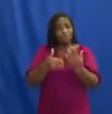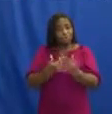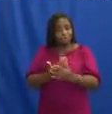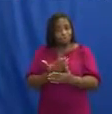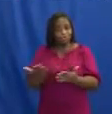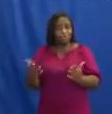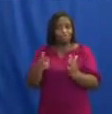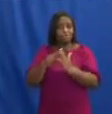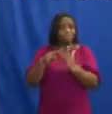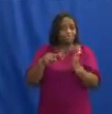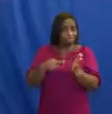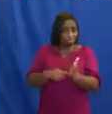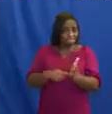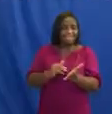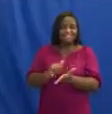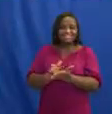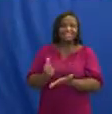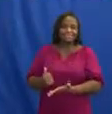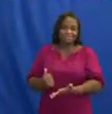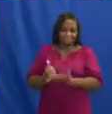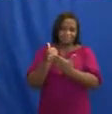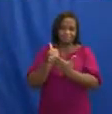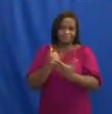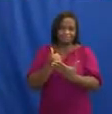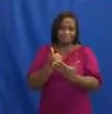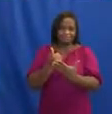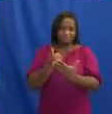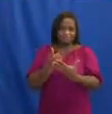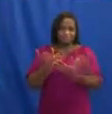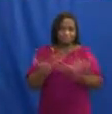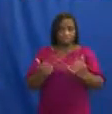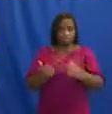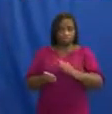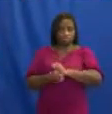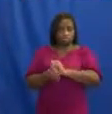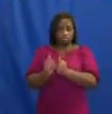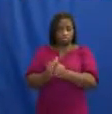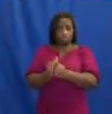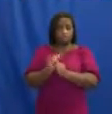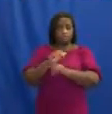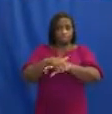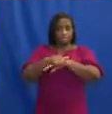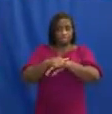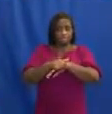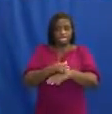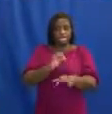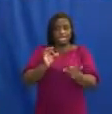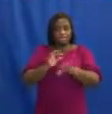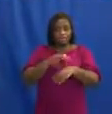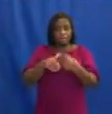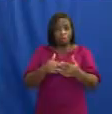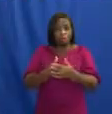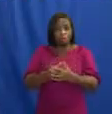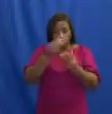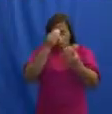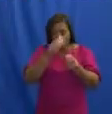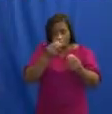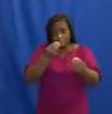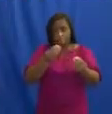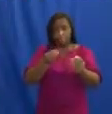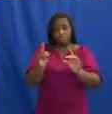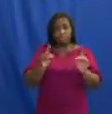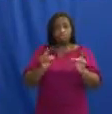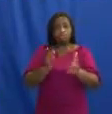fe no ni ba wawo. If all of us stay the course and adhere strictly to the